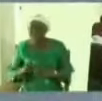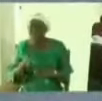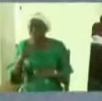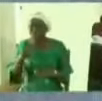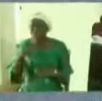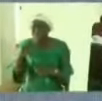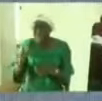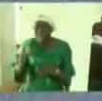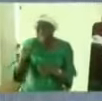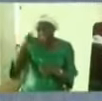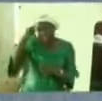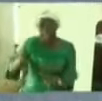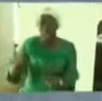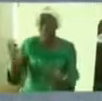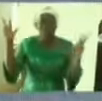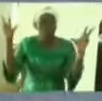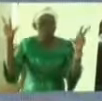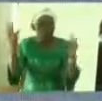war.